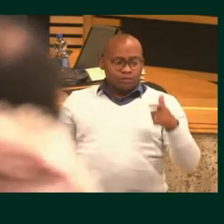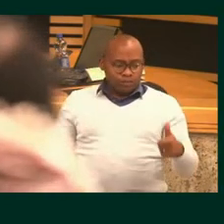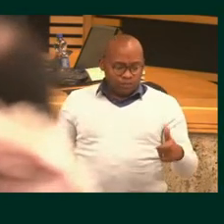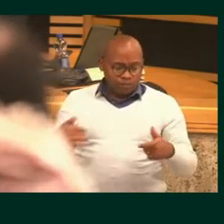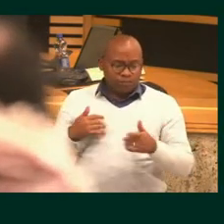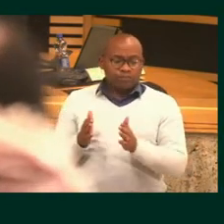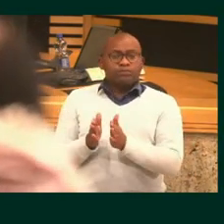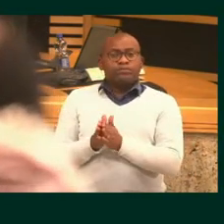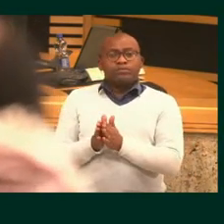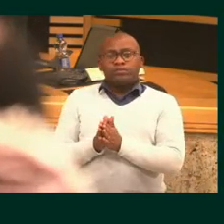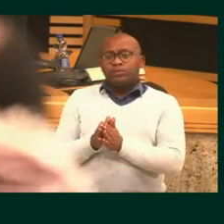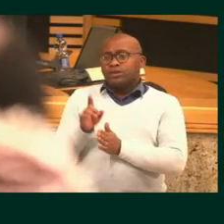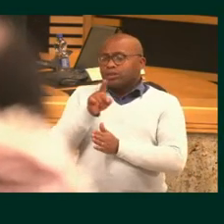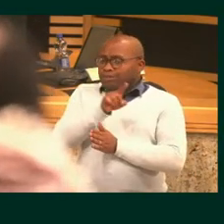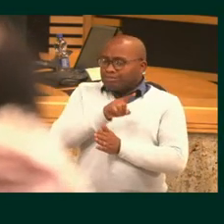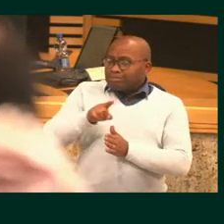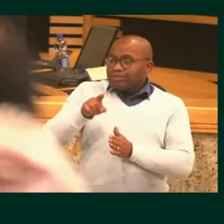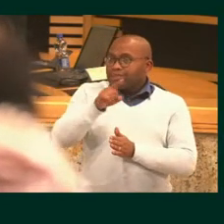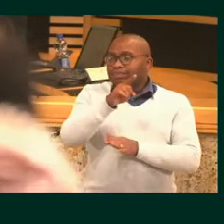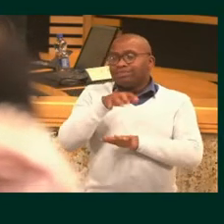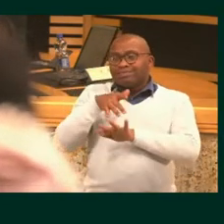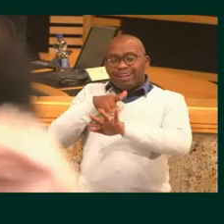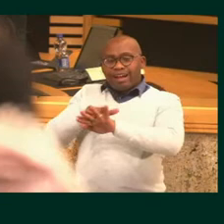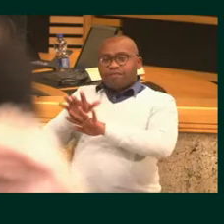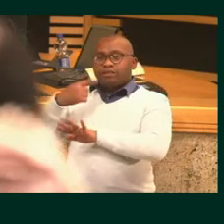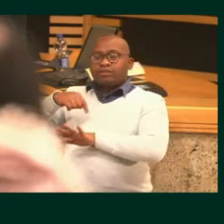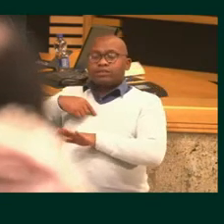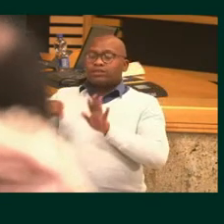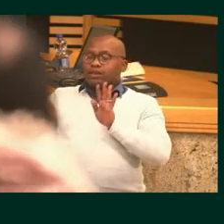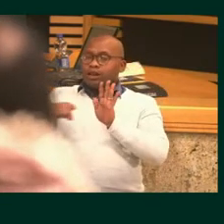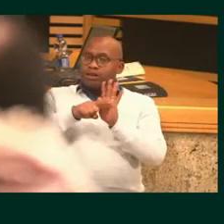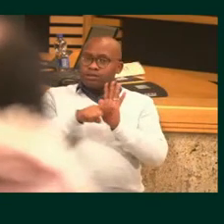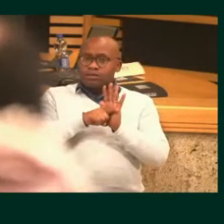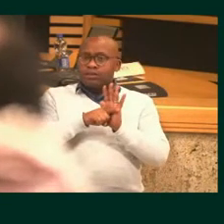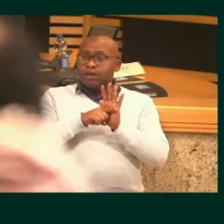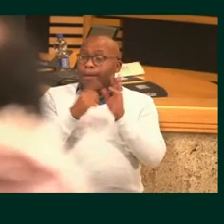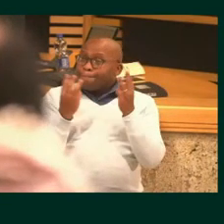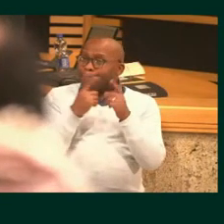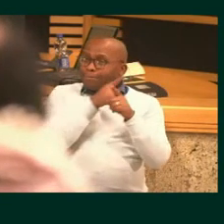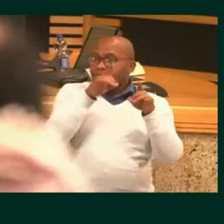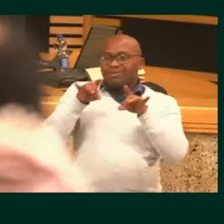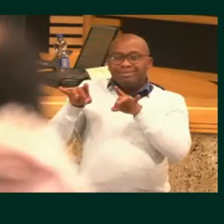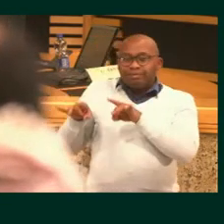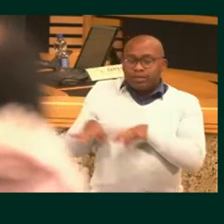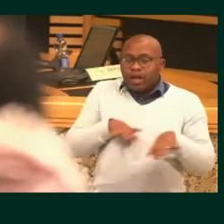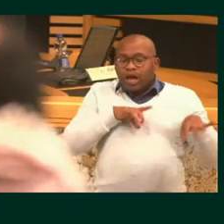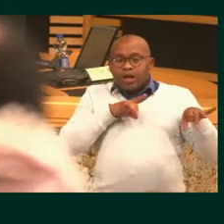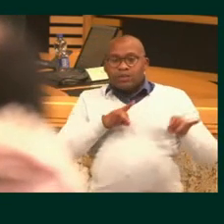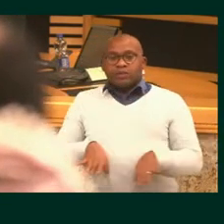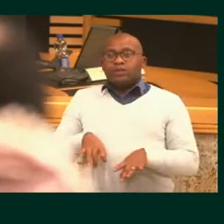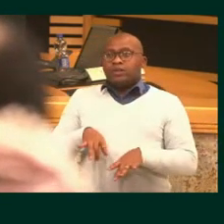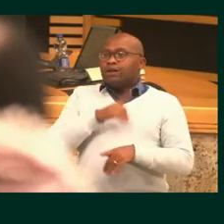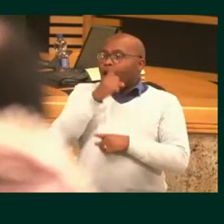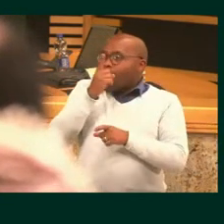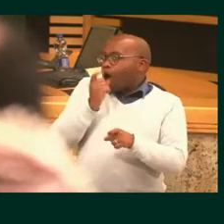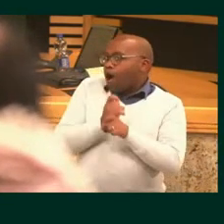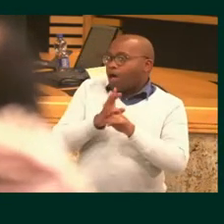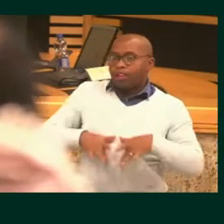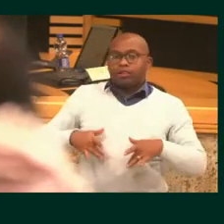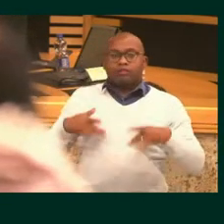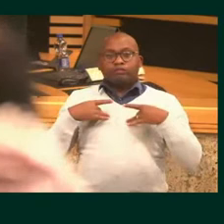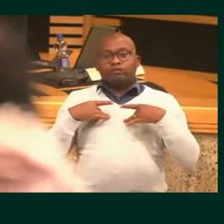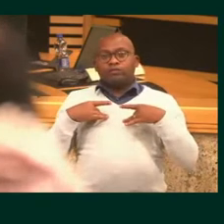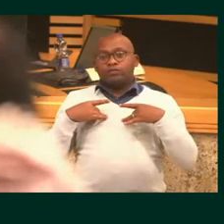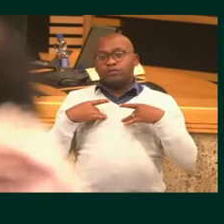s in US recognize the suffering and hardship endured by the Palestinian people